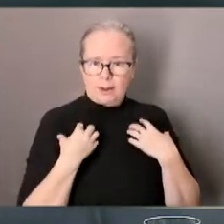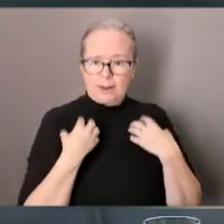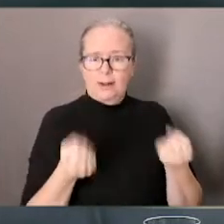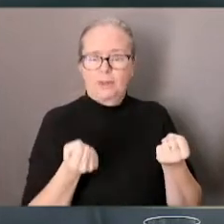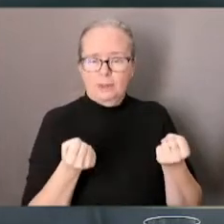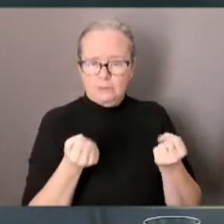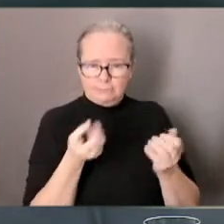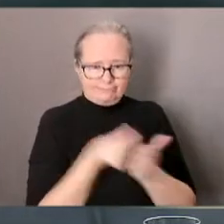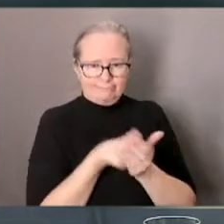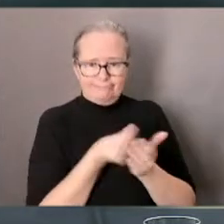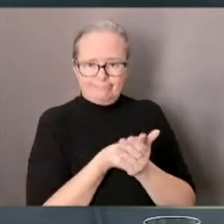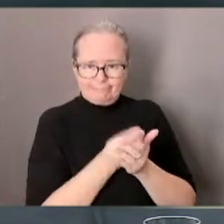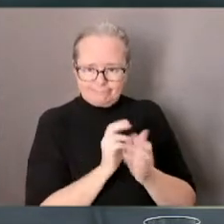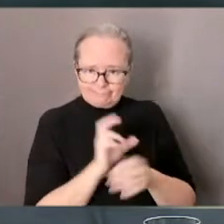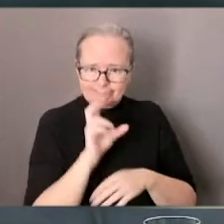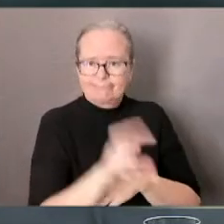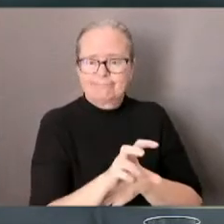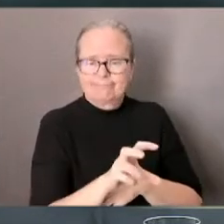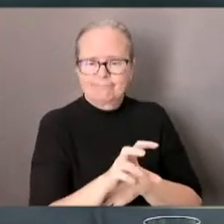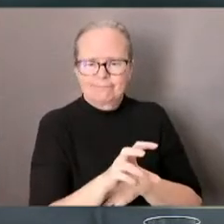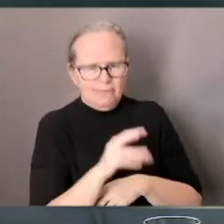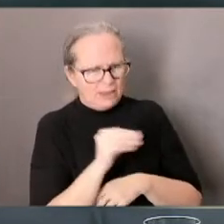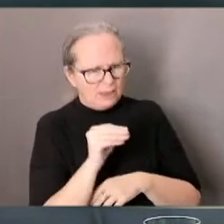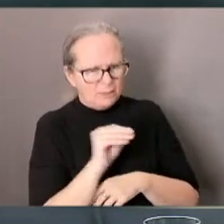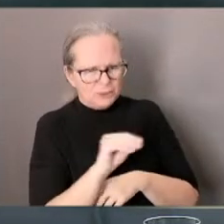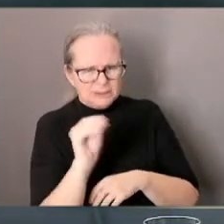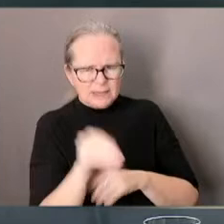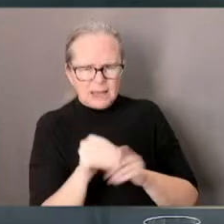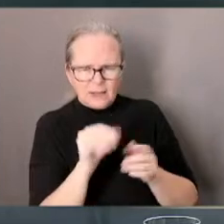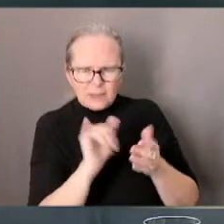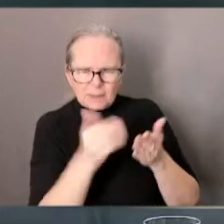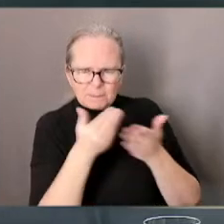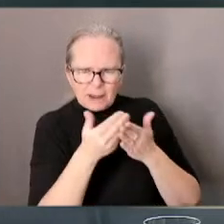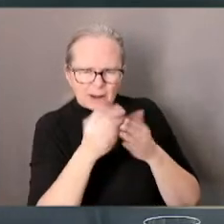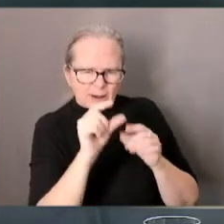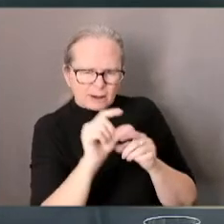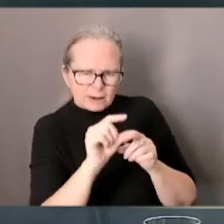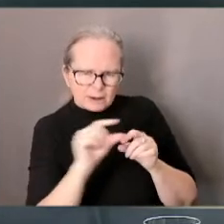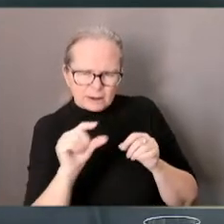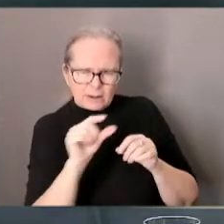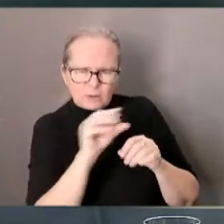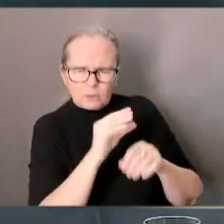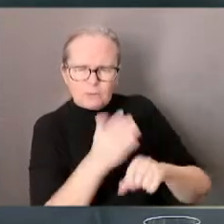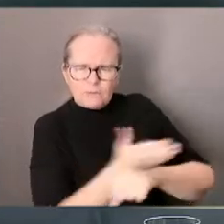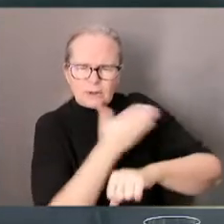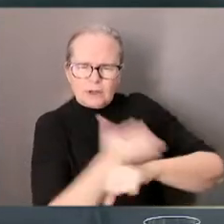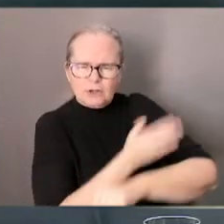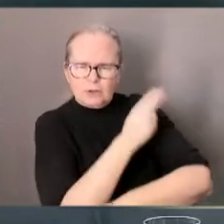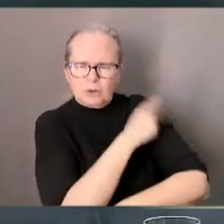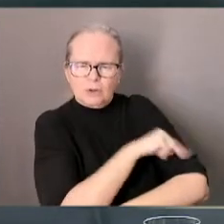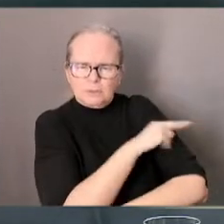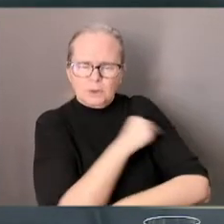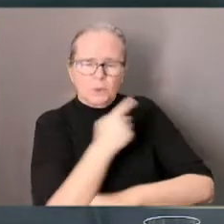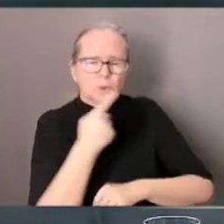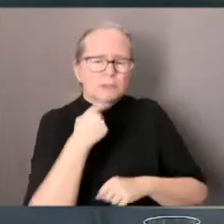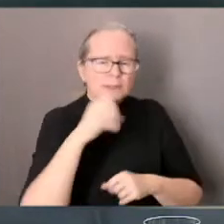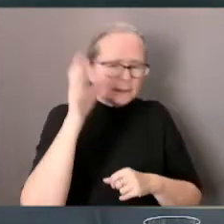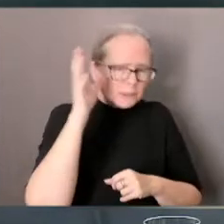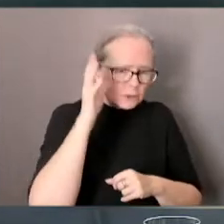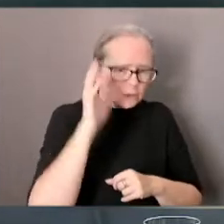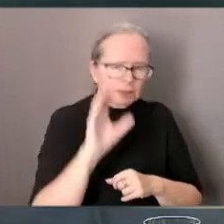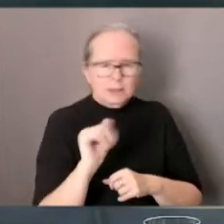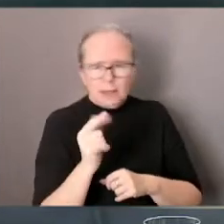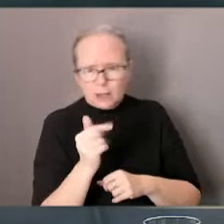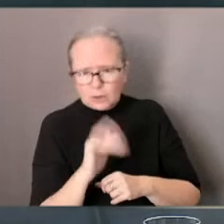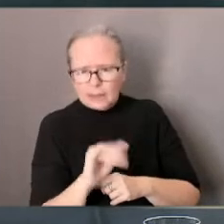of this amount is dedicated to upgrading facilities in Red Deer Calgary and Edmonton and given that those upgrades will improve the quality of service and life